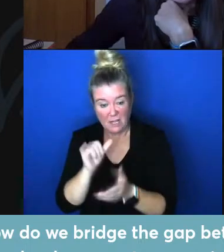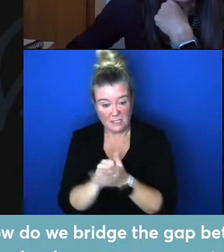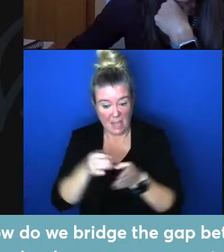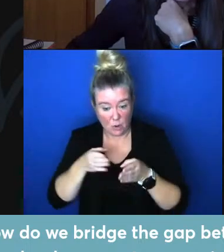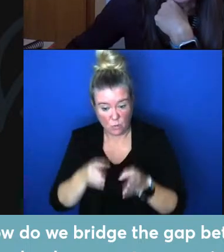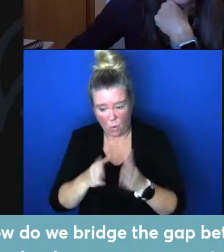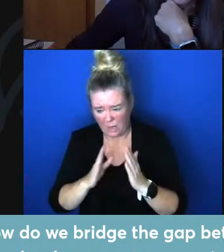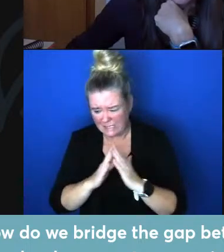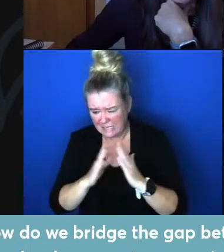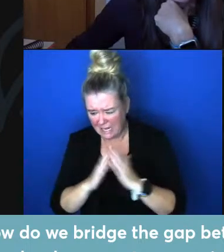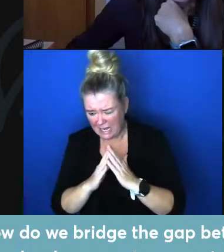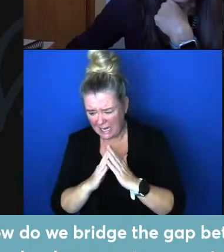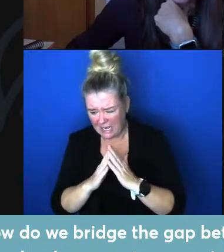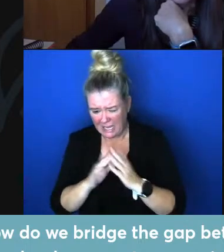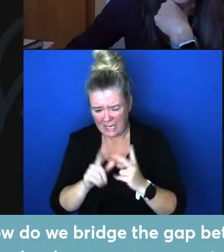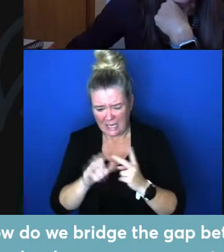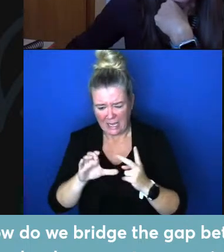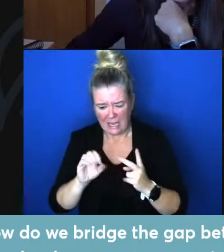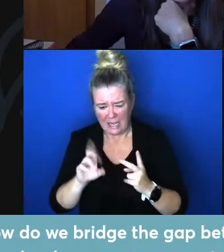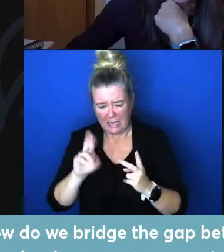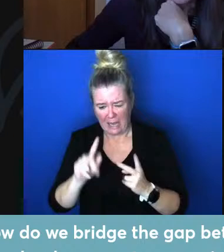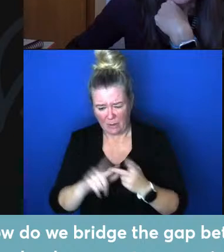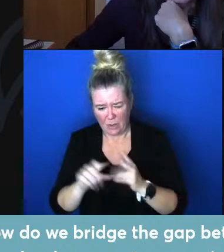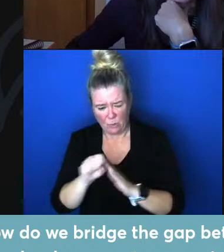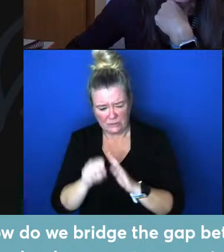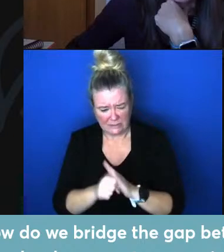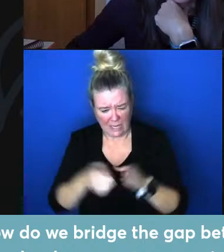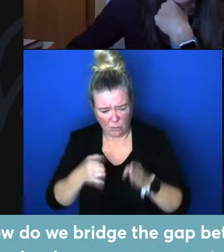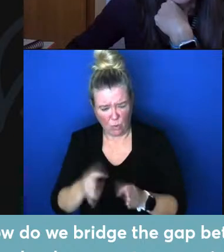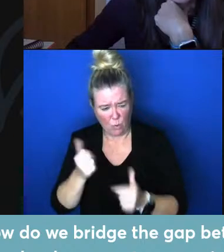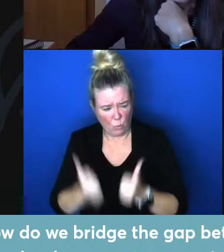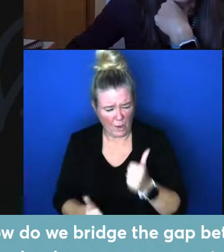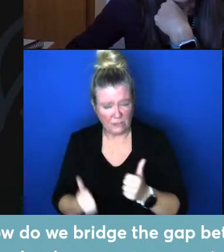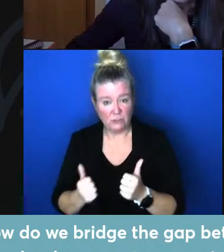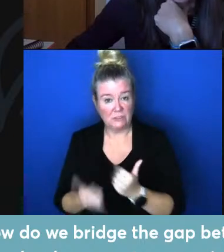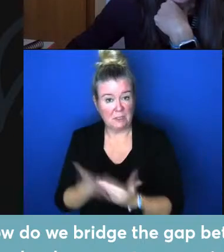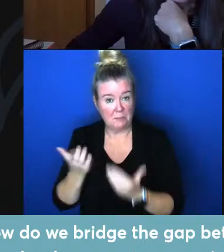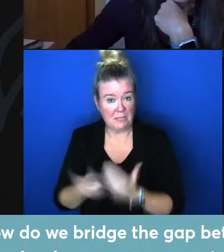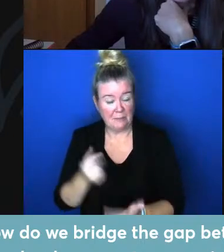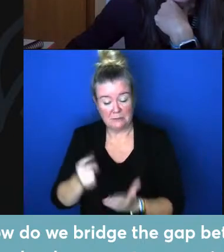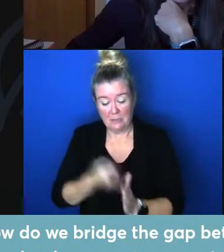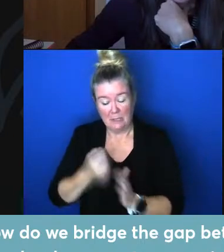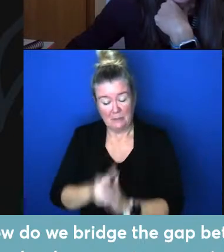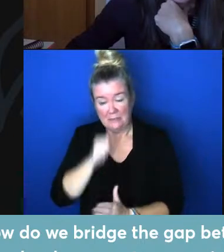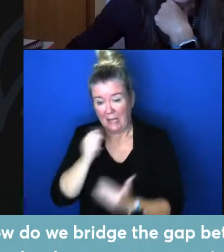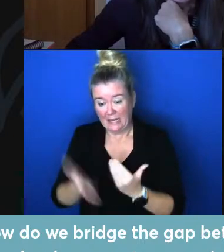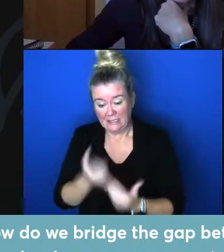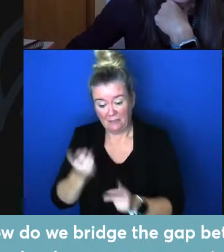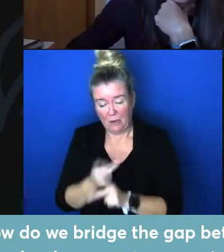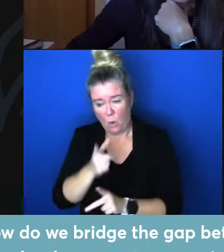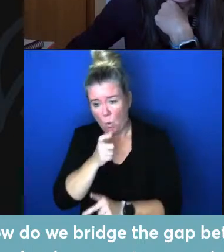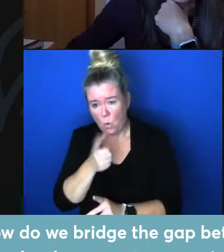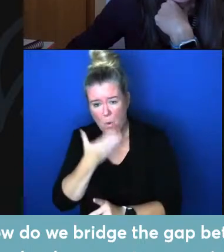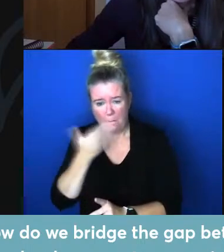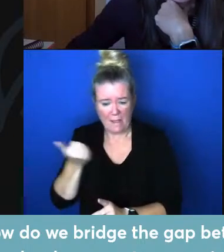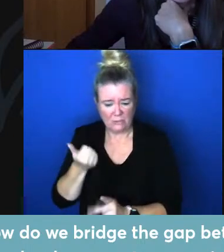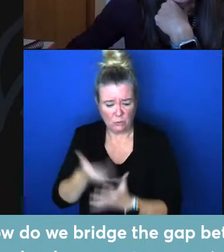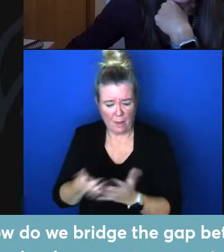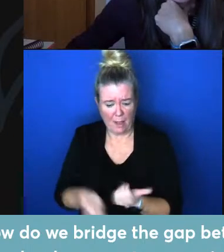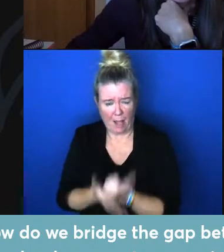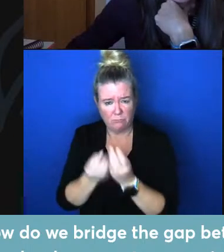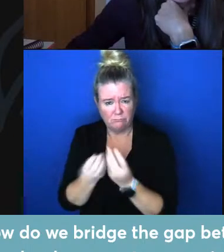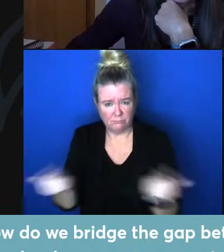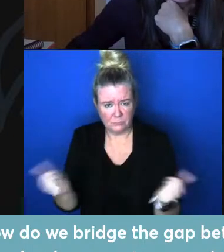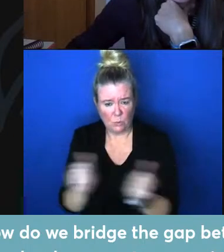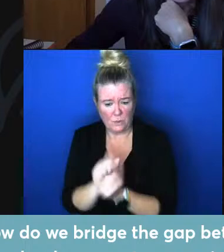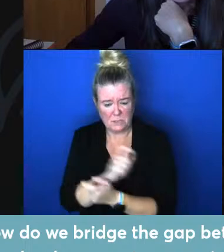city road, a county road, or a state road? You know, sometimes it's not easy to figure out who's the best target and what is the best